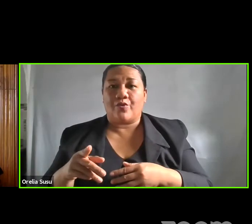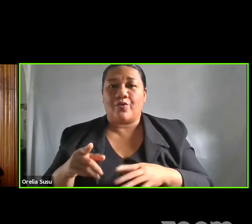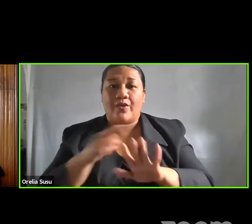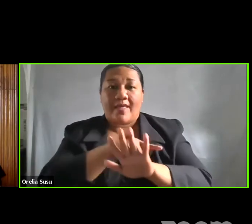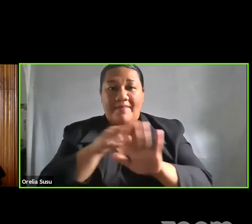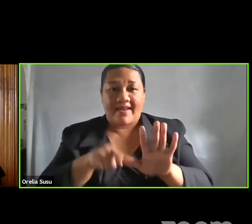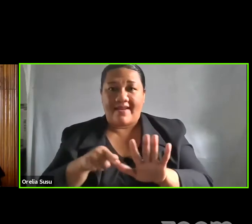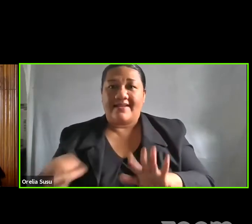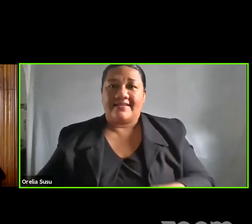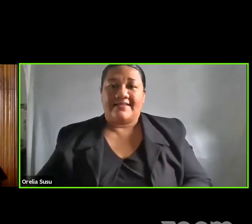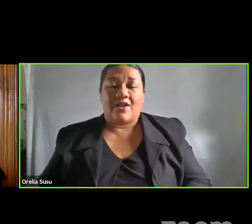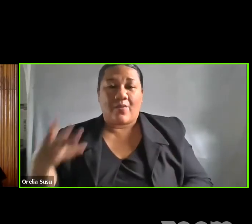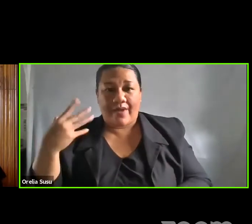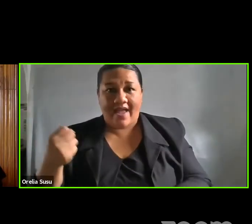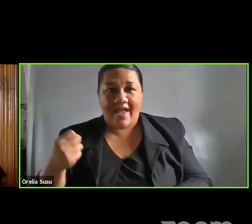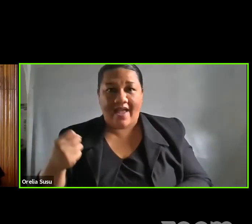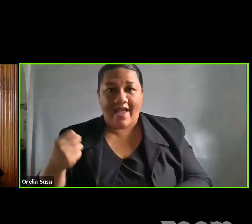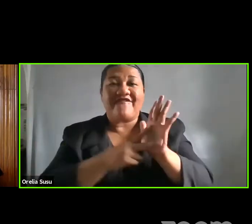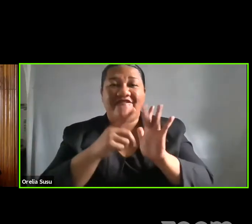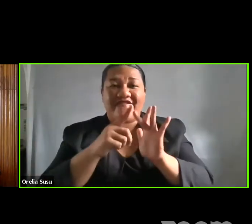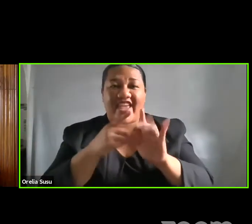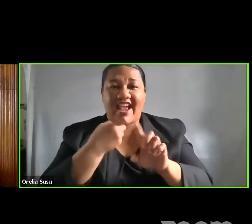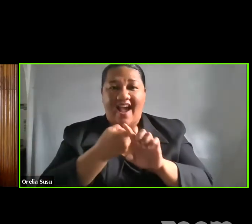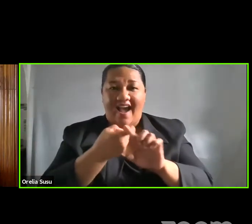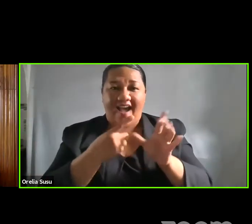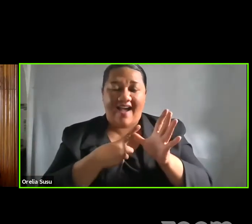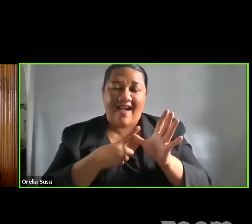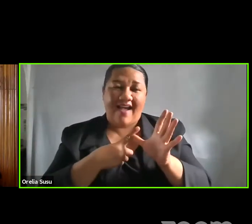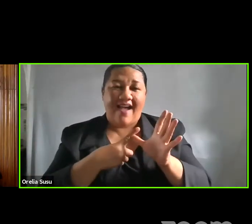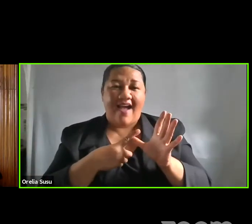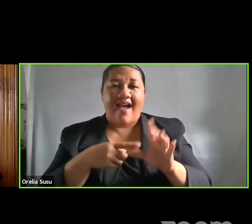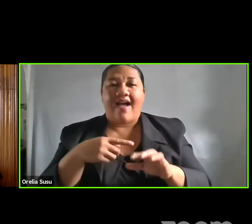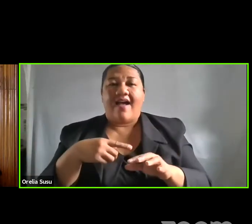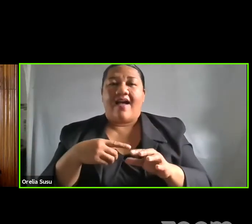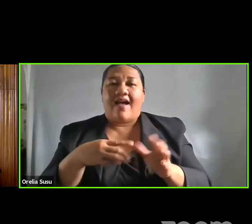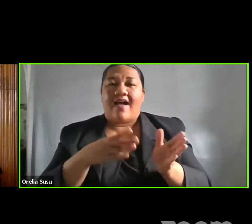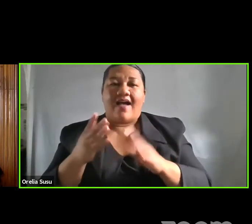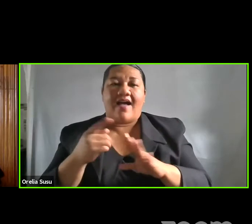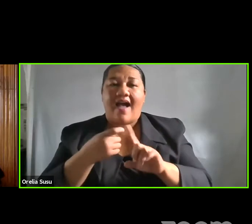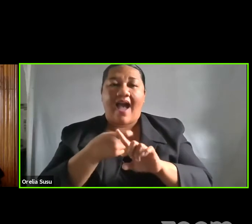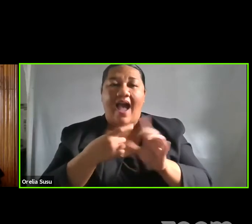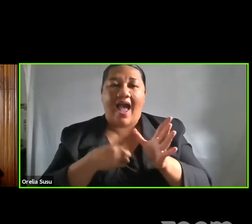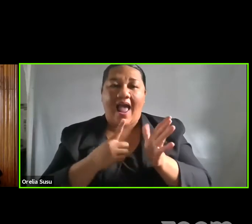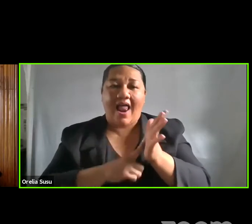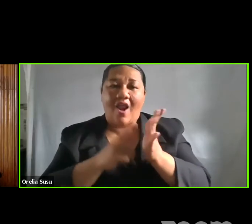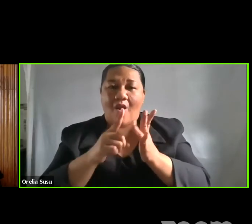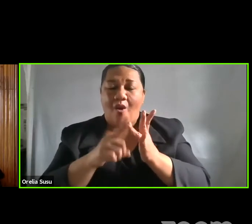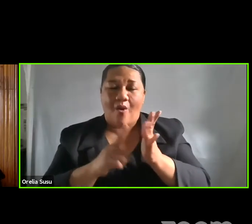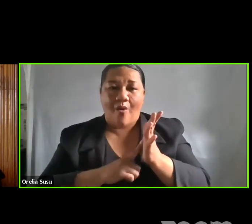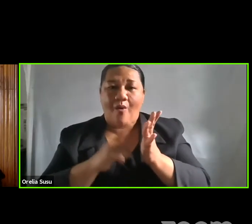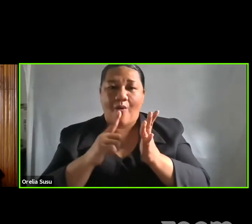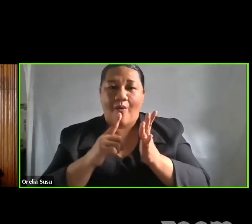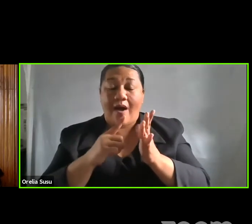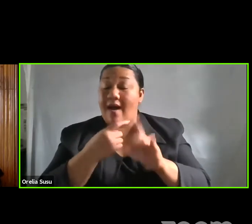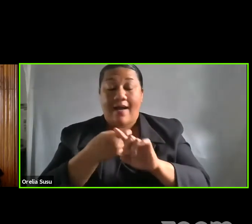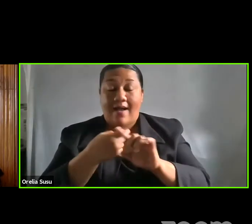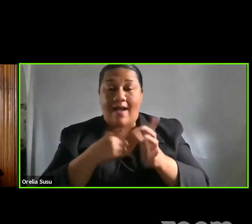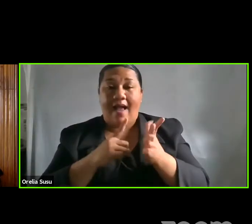We have Vika Kalokalo, who will be sharing with us her concept of bodily autonomy.